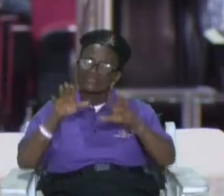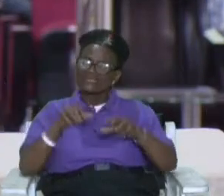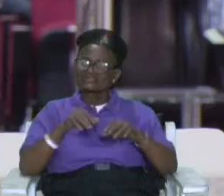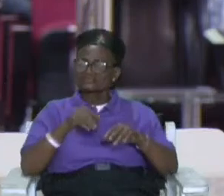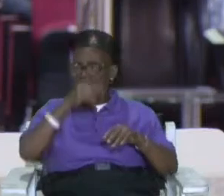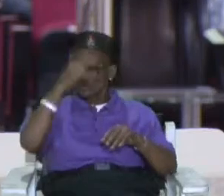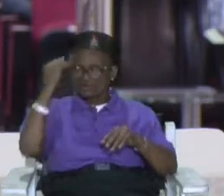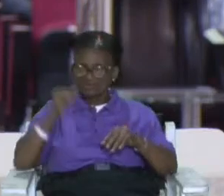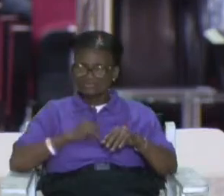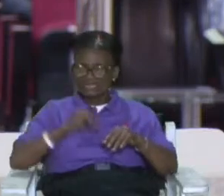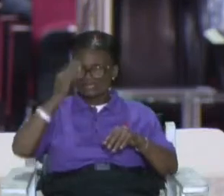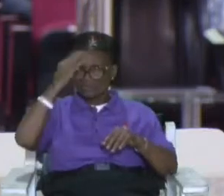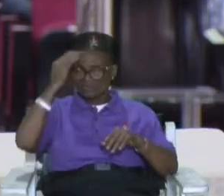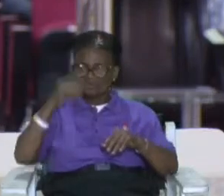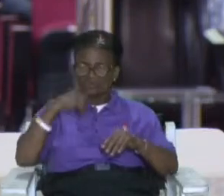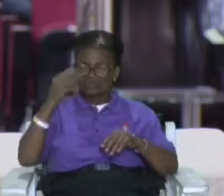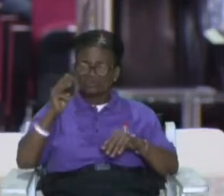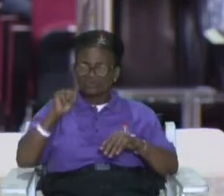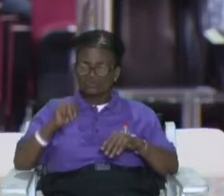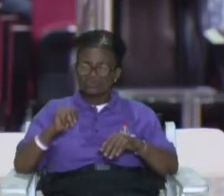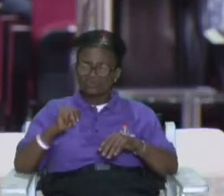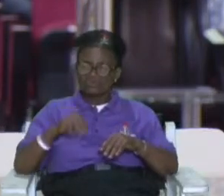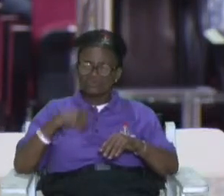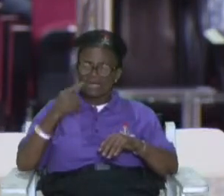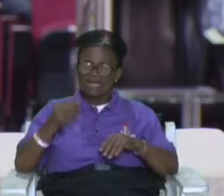Because I know who I was.